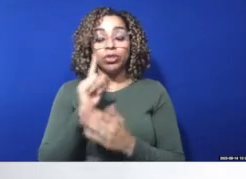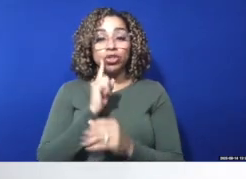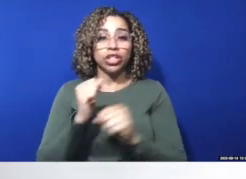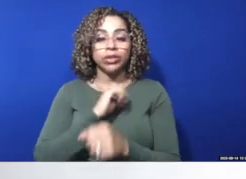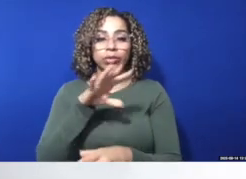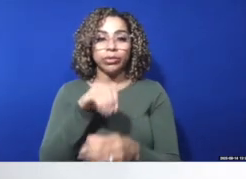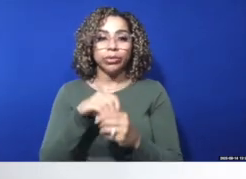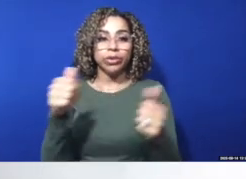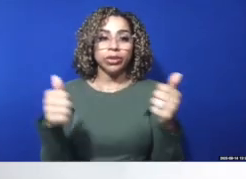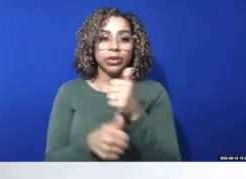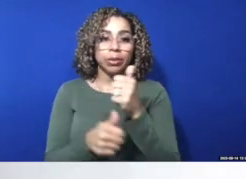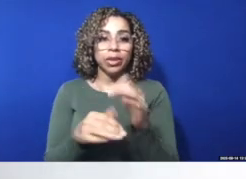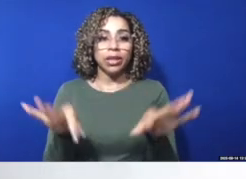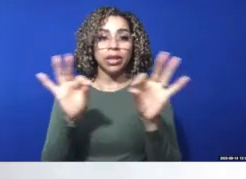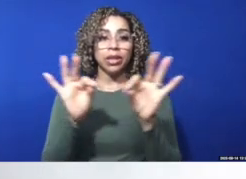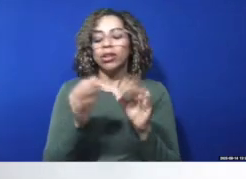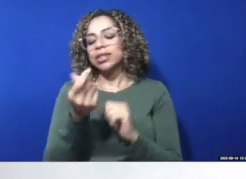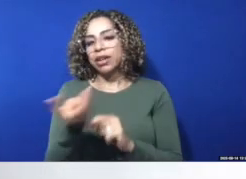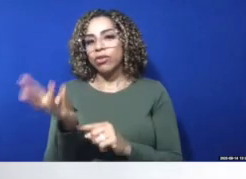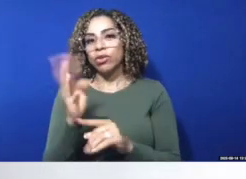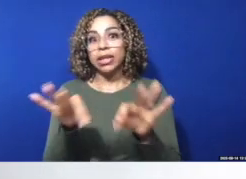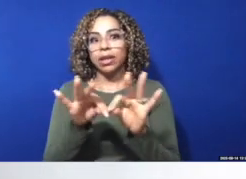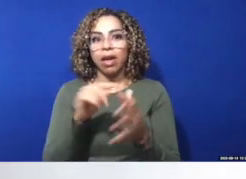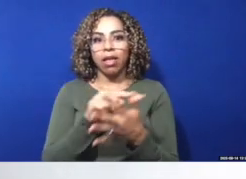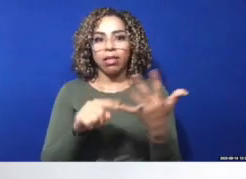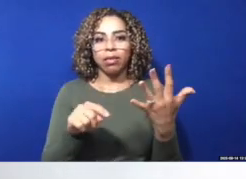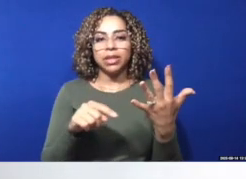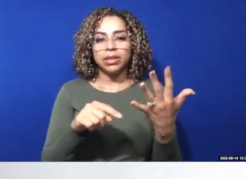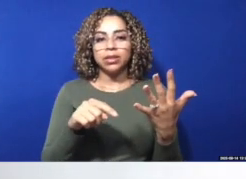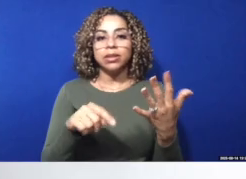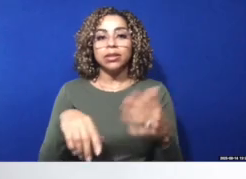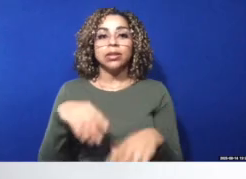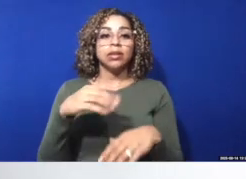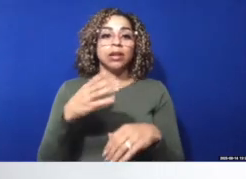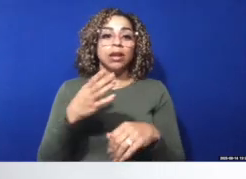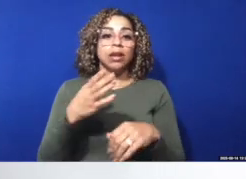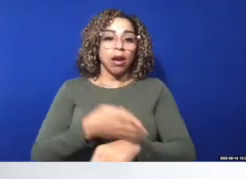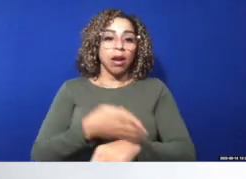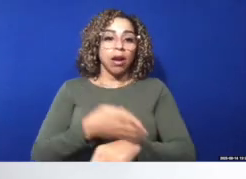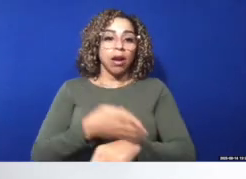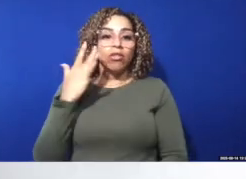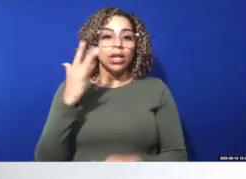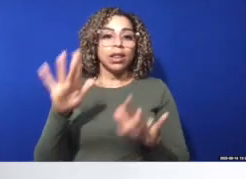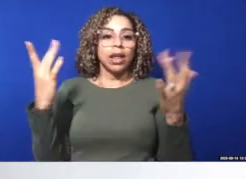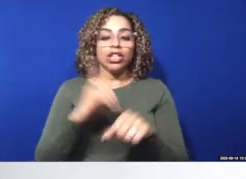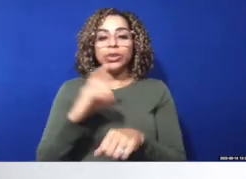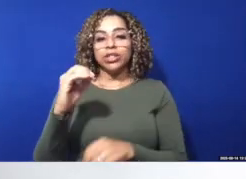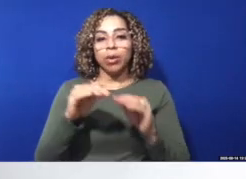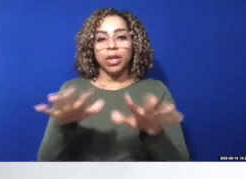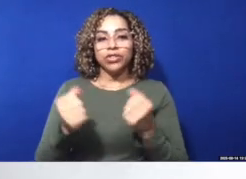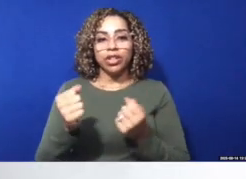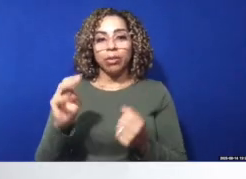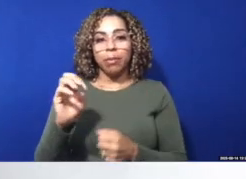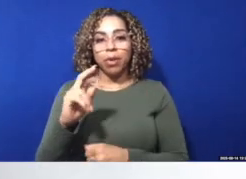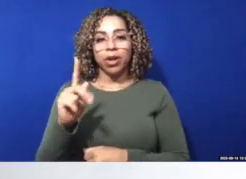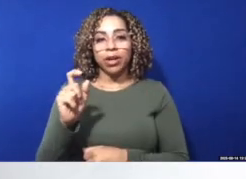elements. It includes an update on California's light-duty zero-emission vehicle market, including a trajectory analysis to reaching